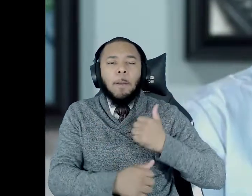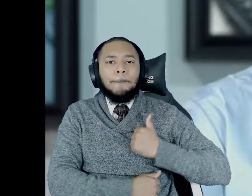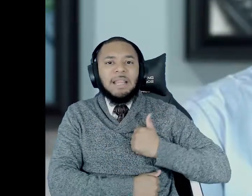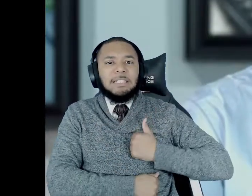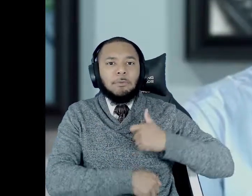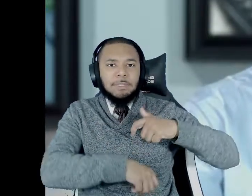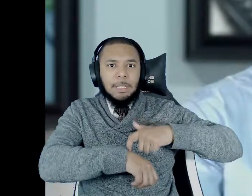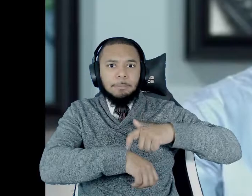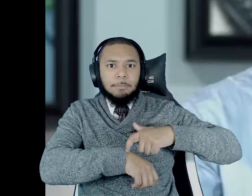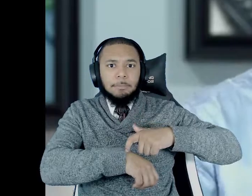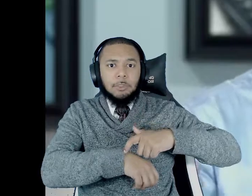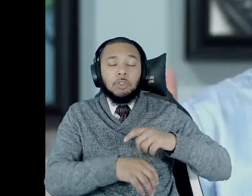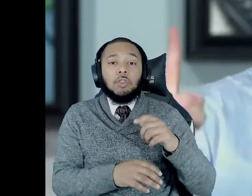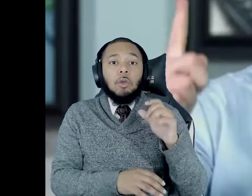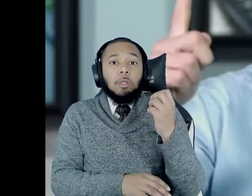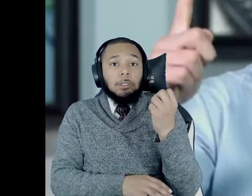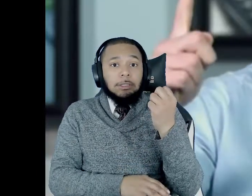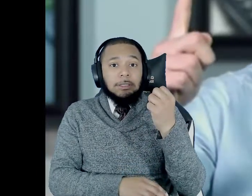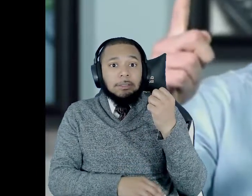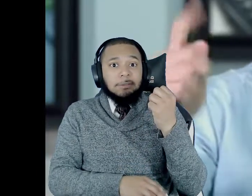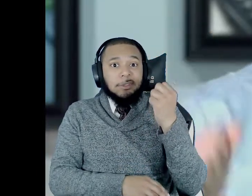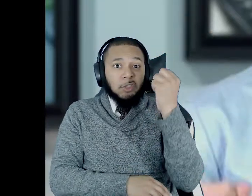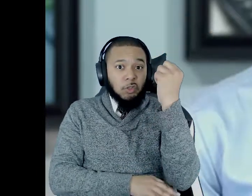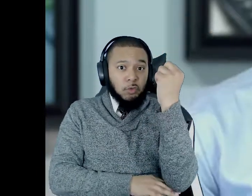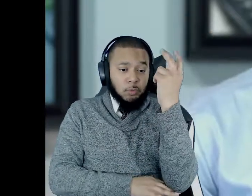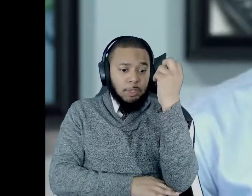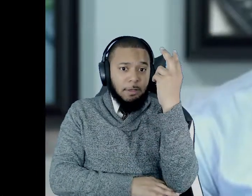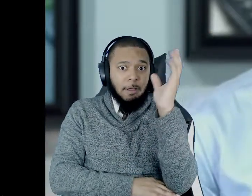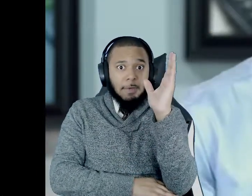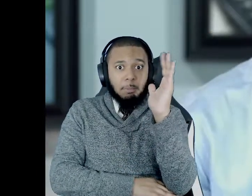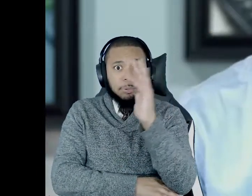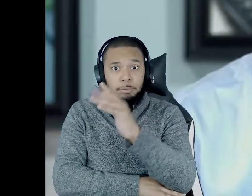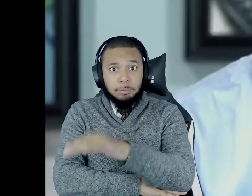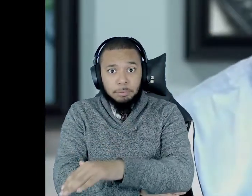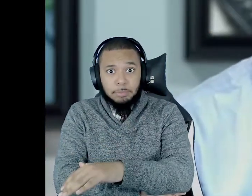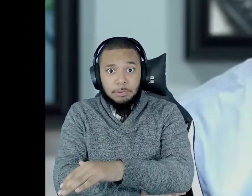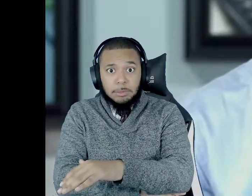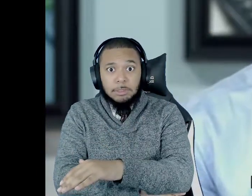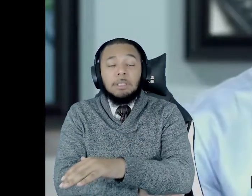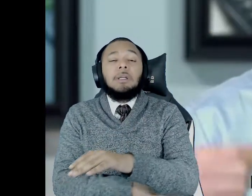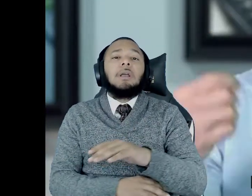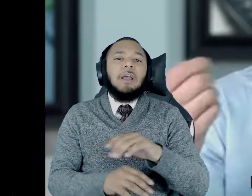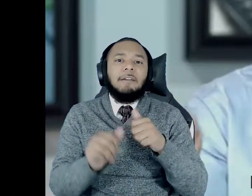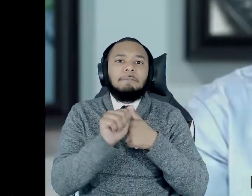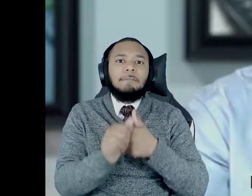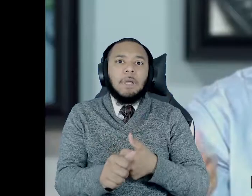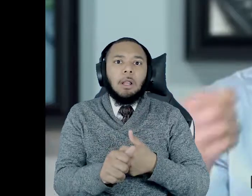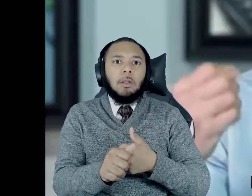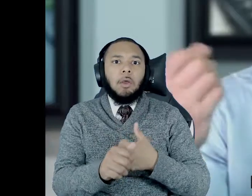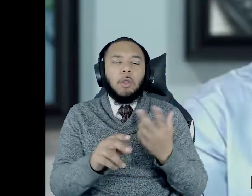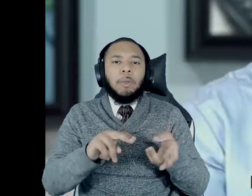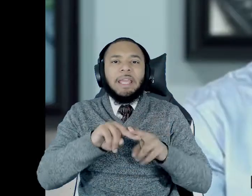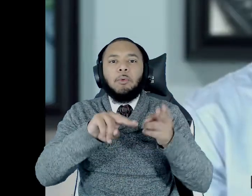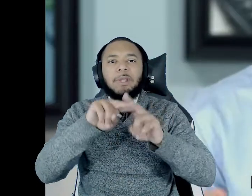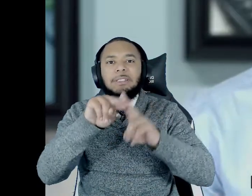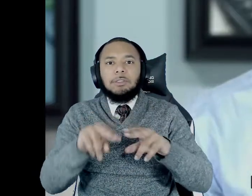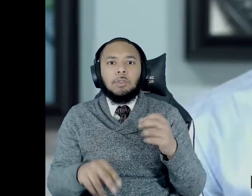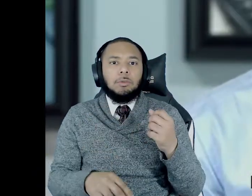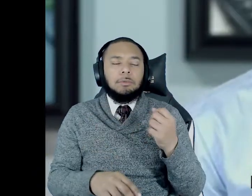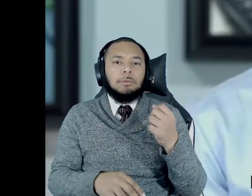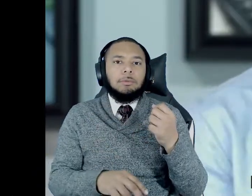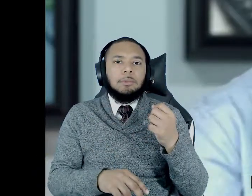after 12 noon actually goes up to 13, and then to 14 to symbolize 1 p.m. and 2